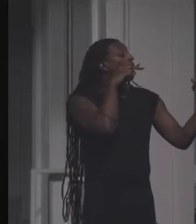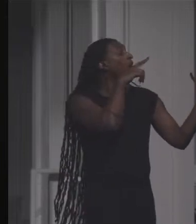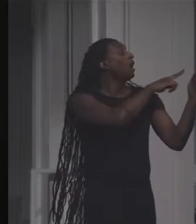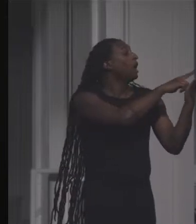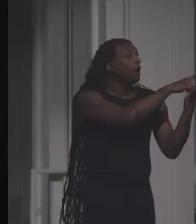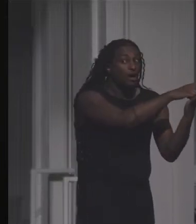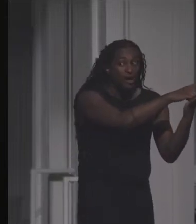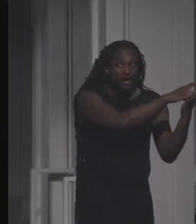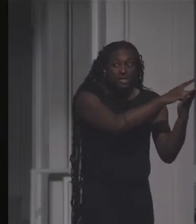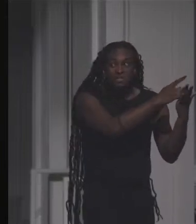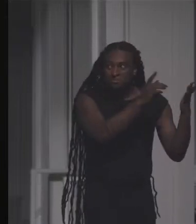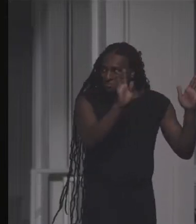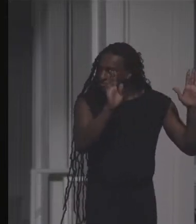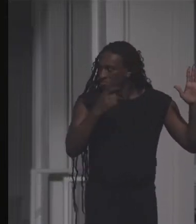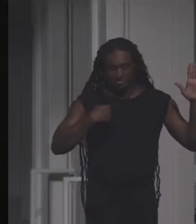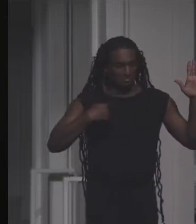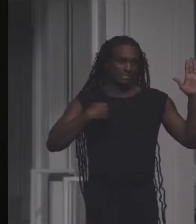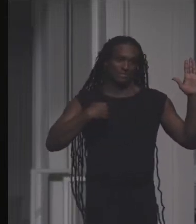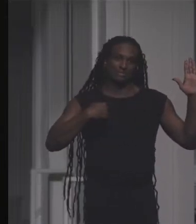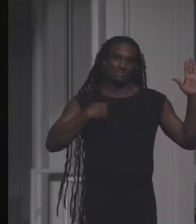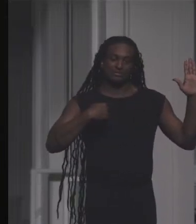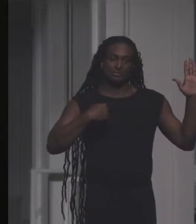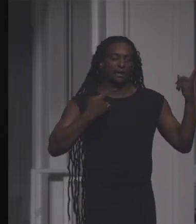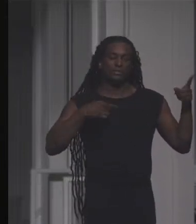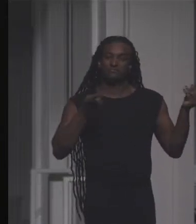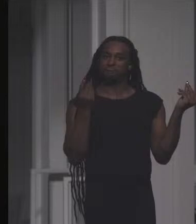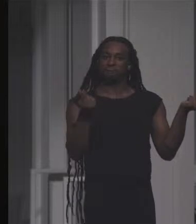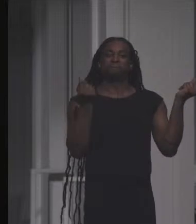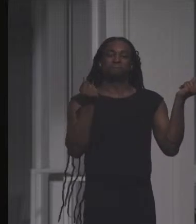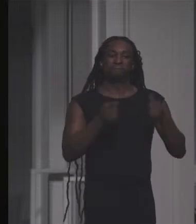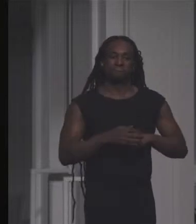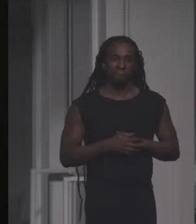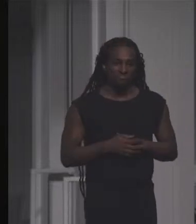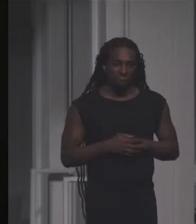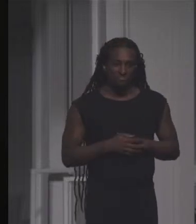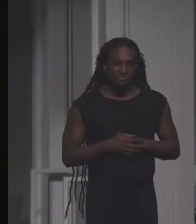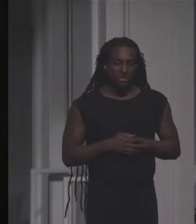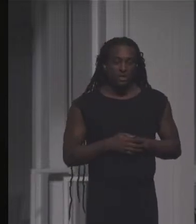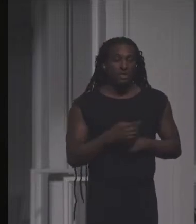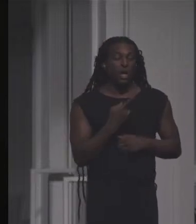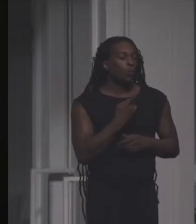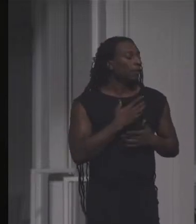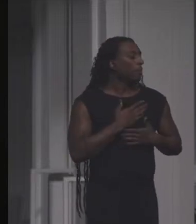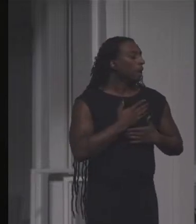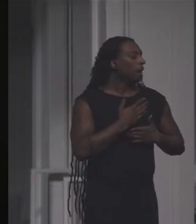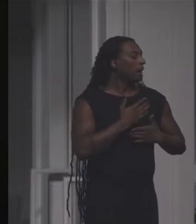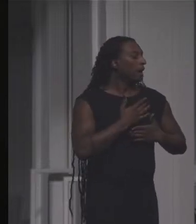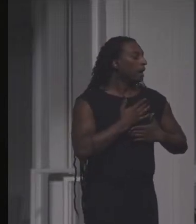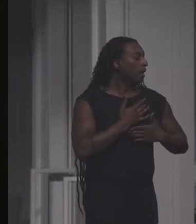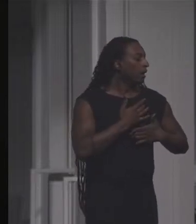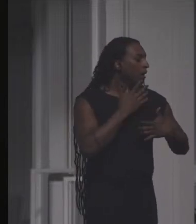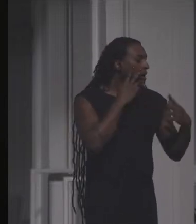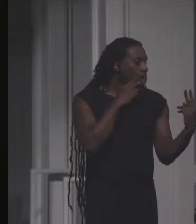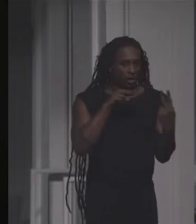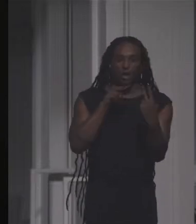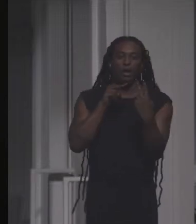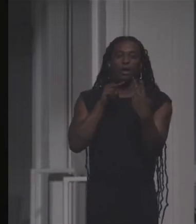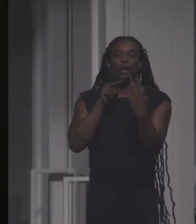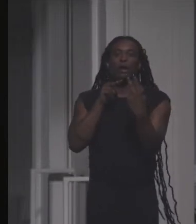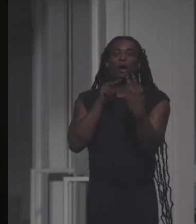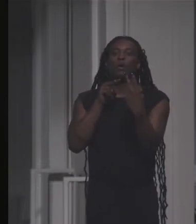I have, and it happens just like that. Between one breath and the next, your whole world